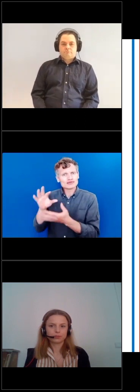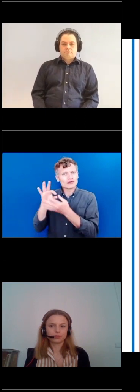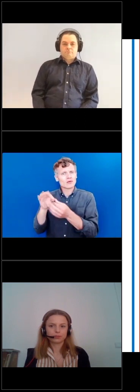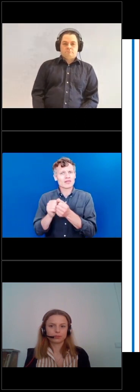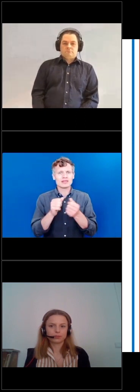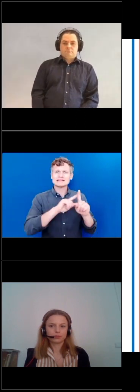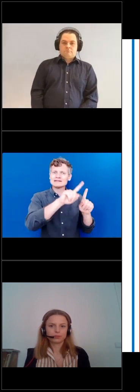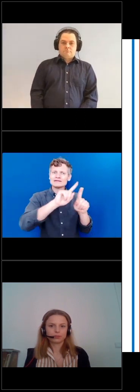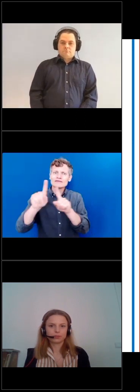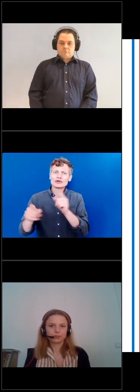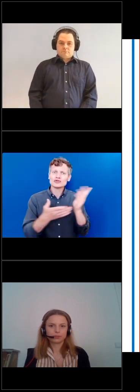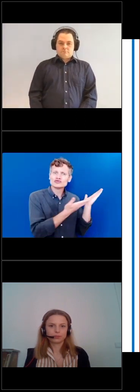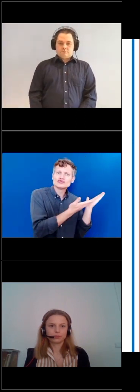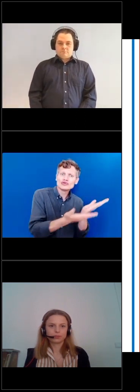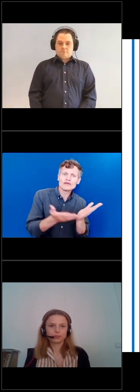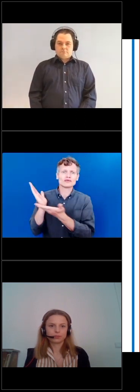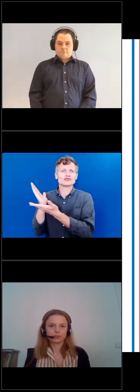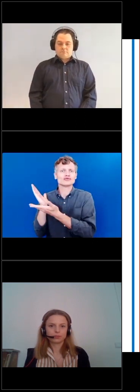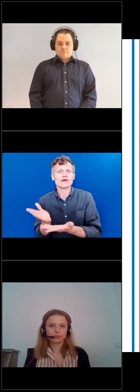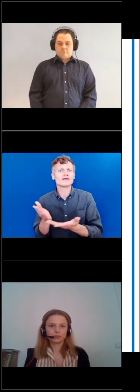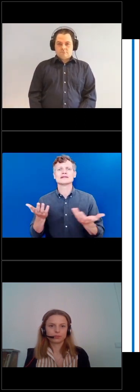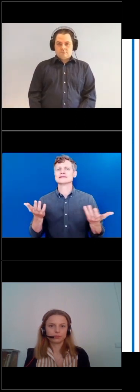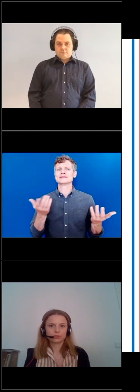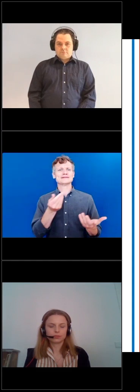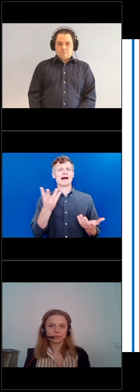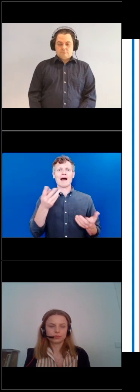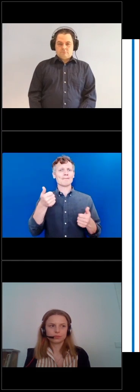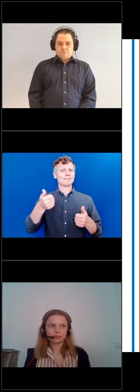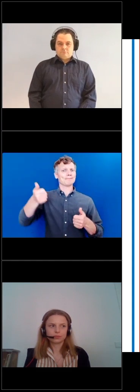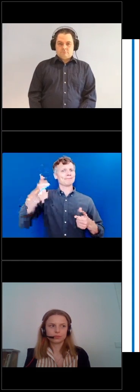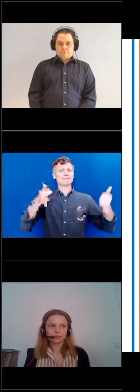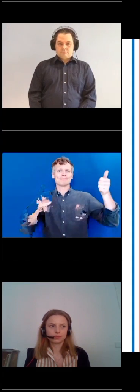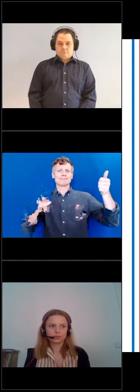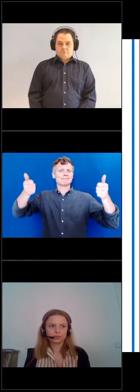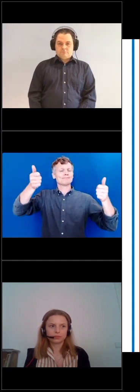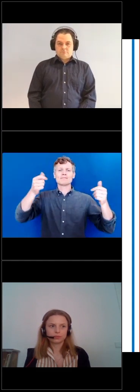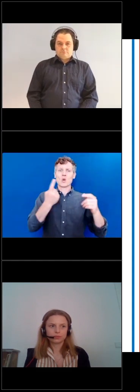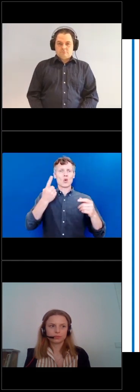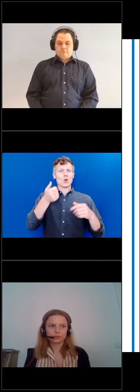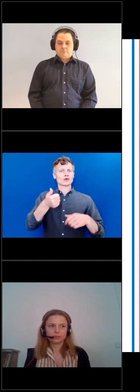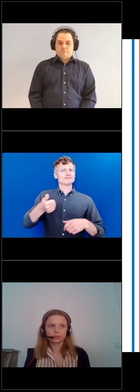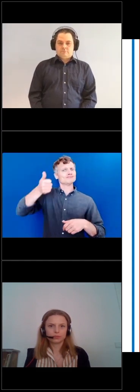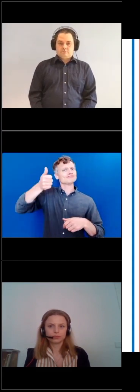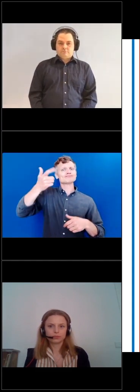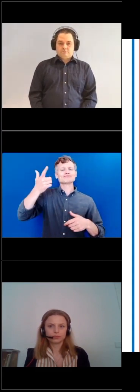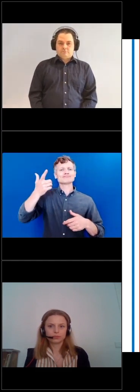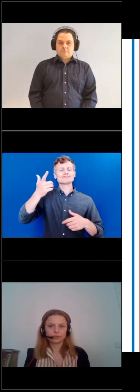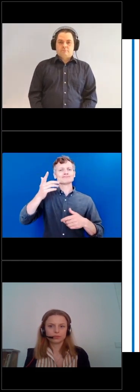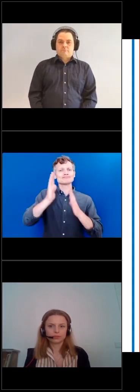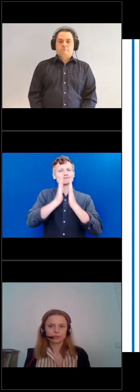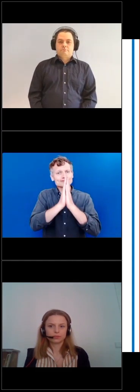the sector leaders, like let's say community leaders, the religious leaders, the organizations of persons with